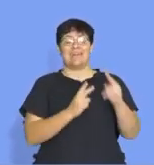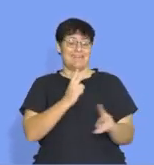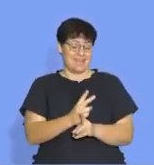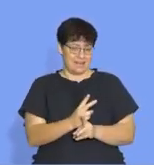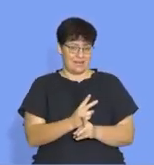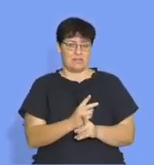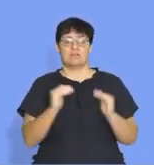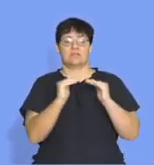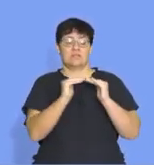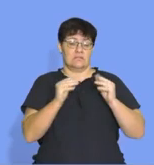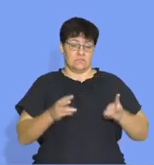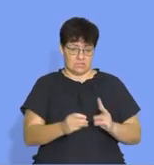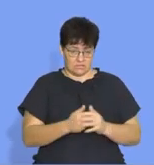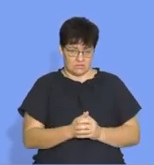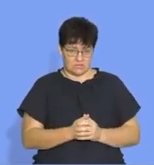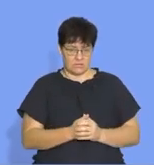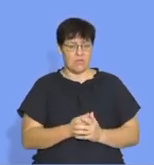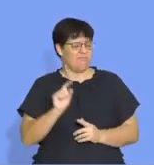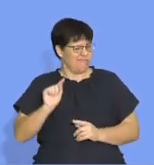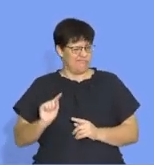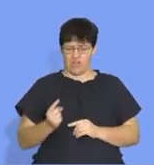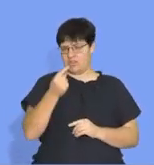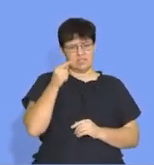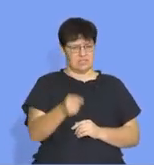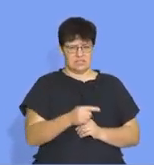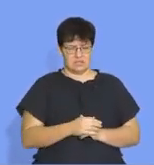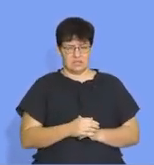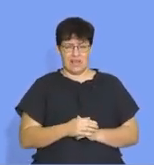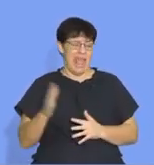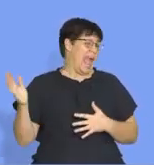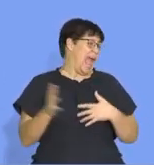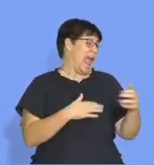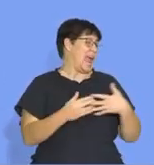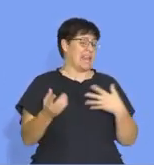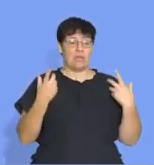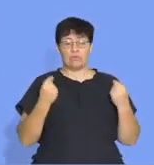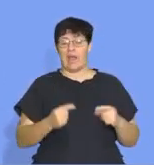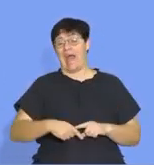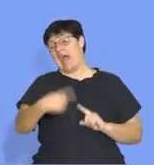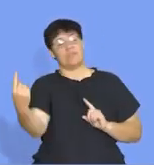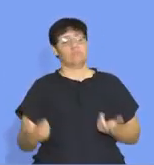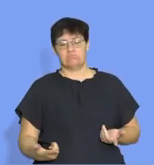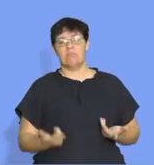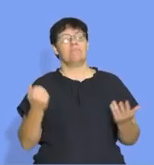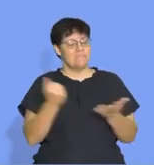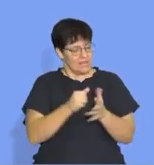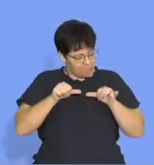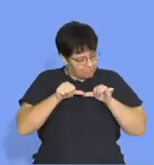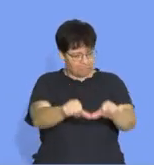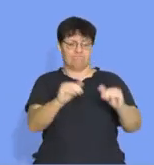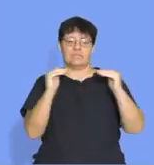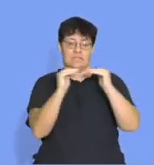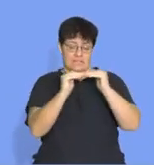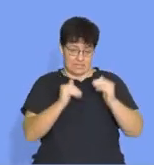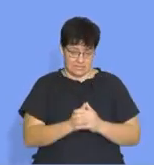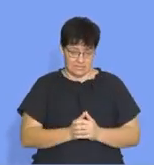form. That's your very first go-to place. You do not do anything unless it is in standard form. Number